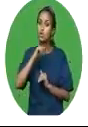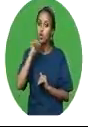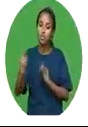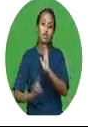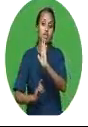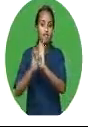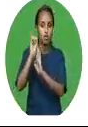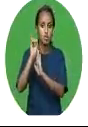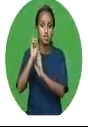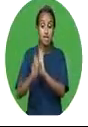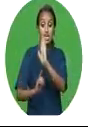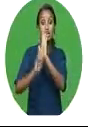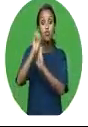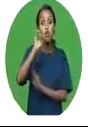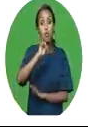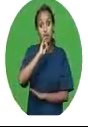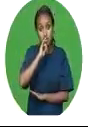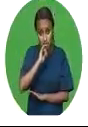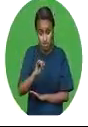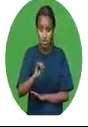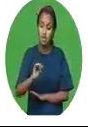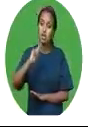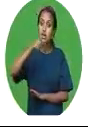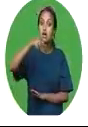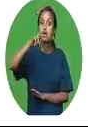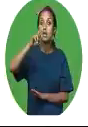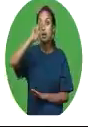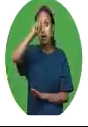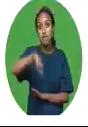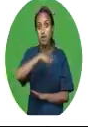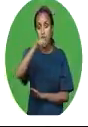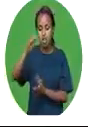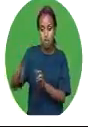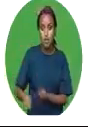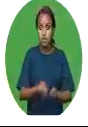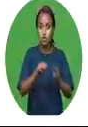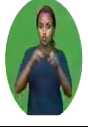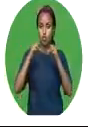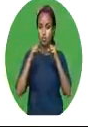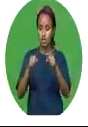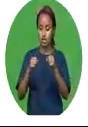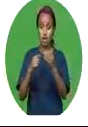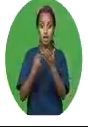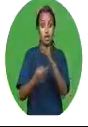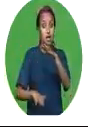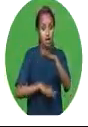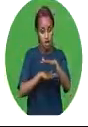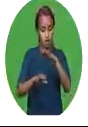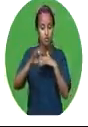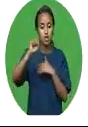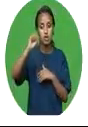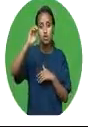developable. Development is a graphical method of obtaining the area of the surface of a